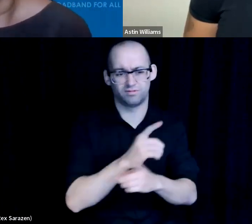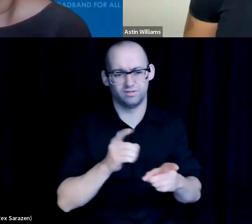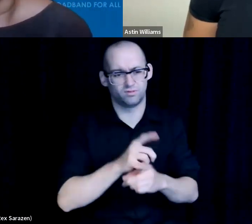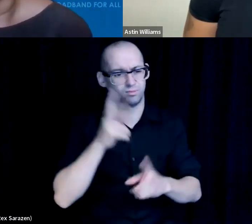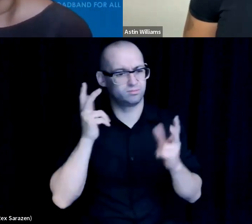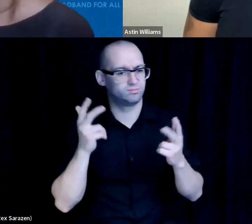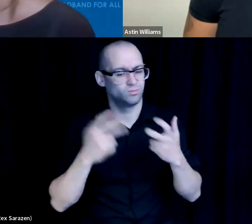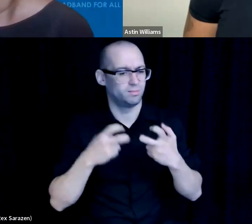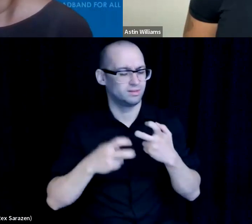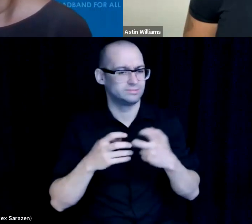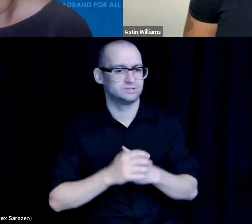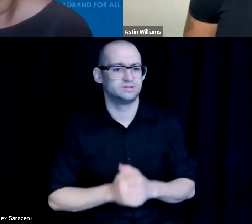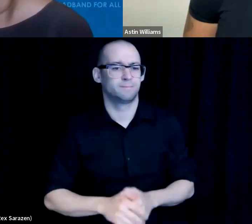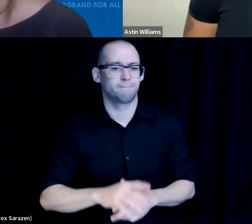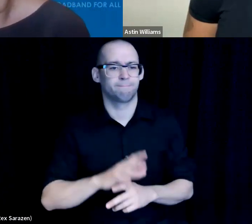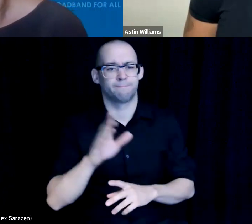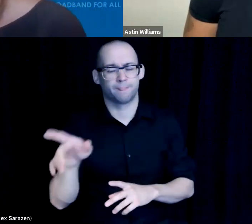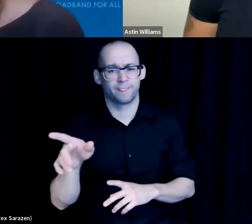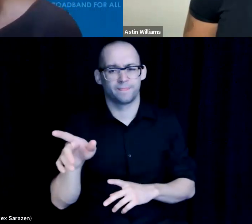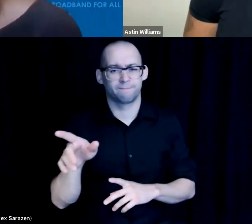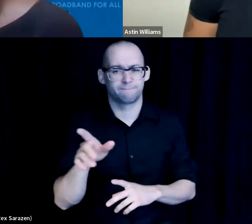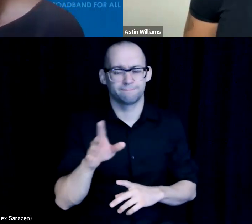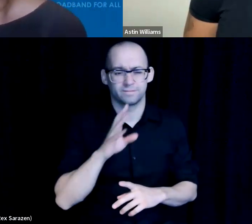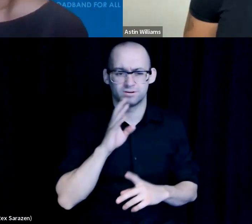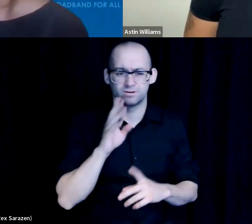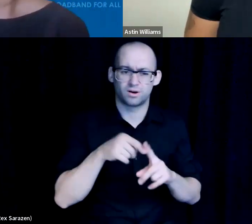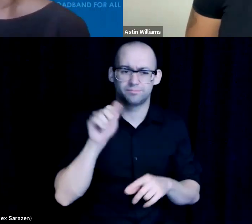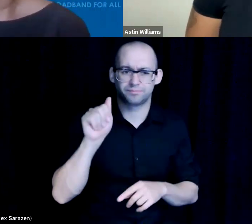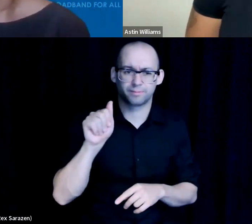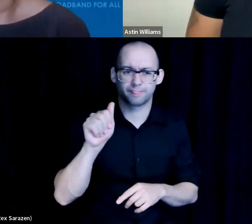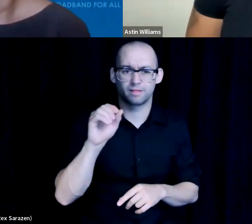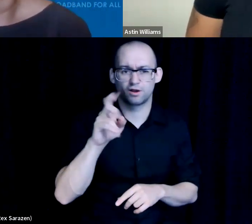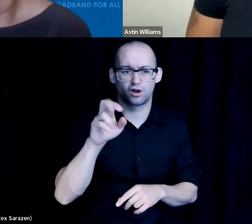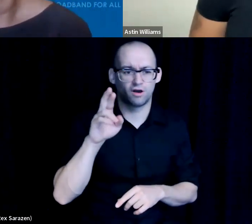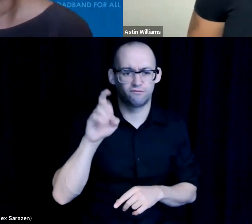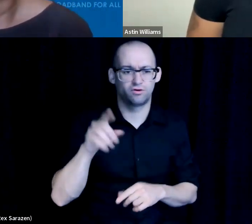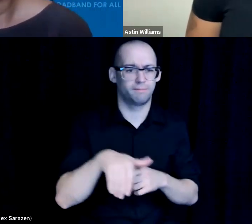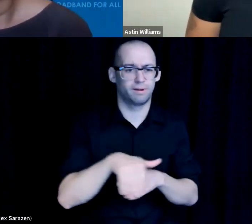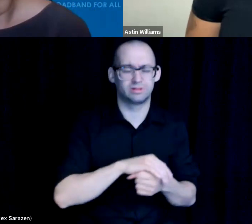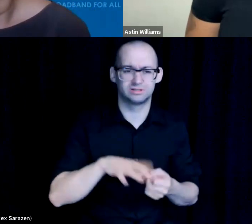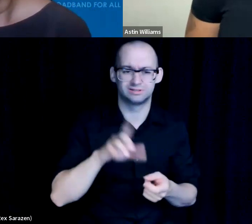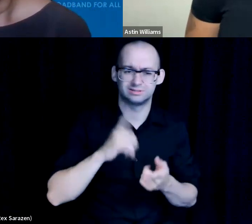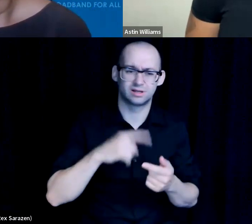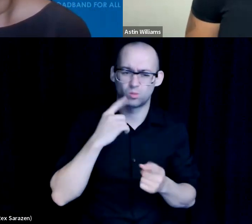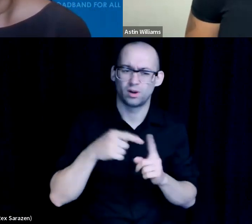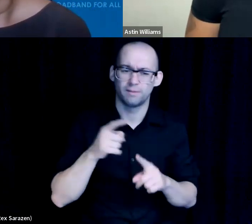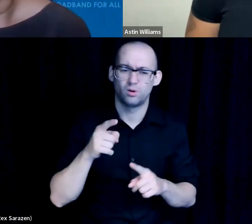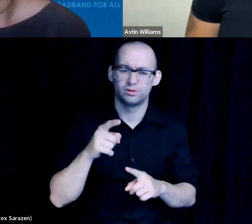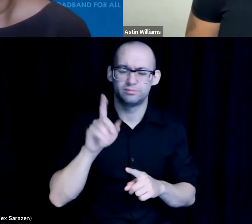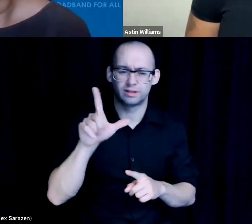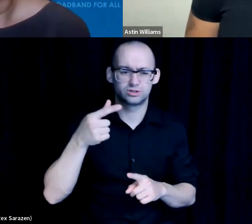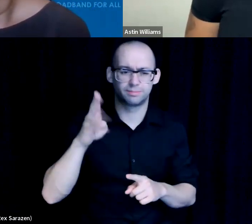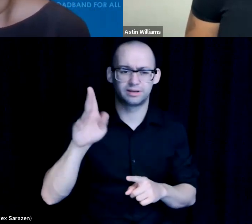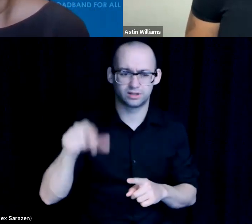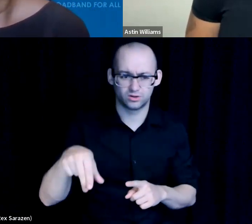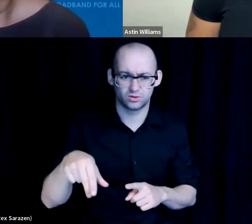I shared that we have the NOFL called out 8 covered populations. And then you're like, well, what about the LGBTQ community? So I'm glad we're